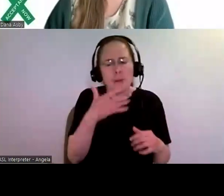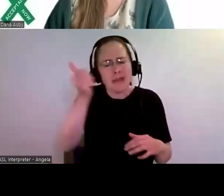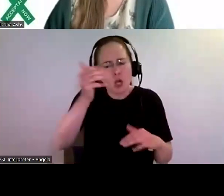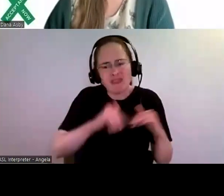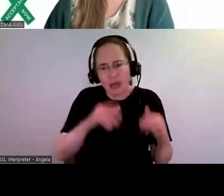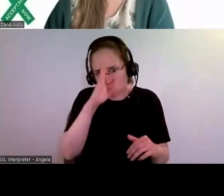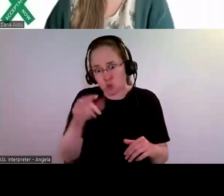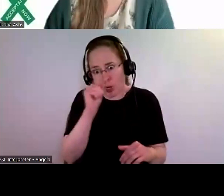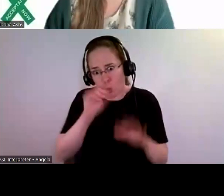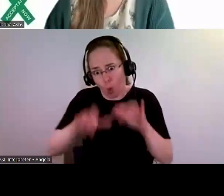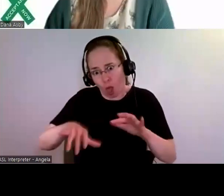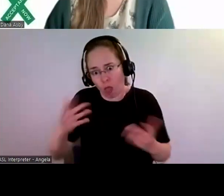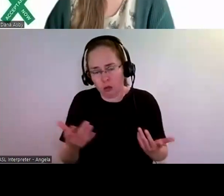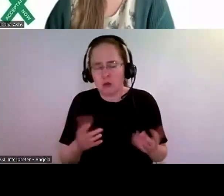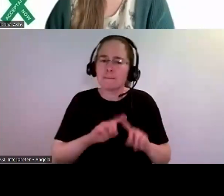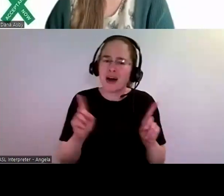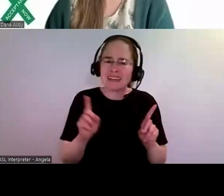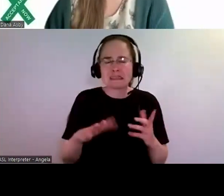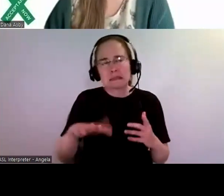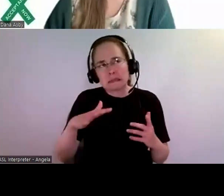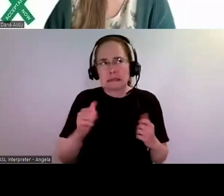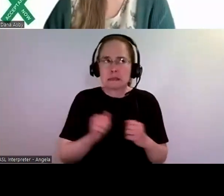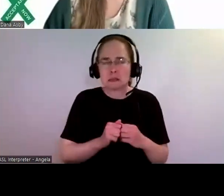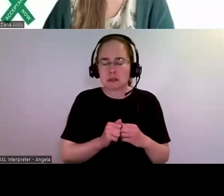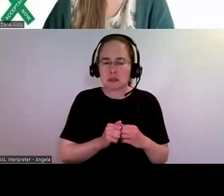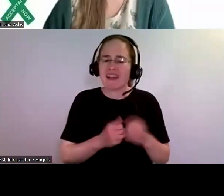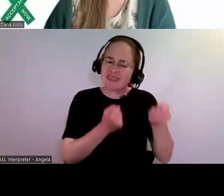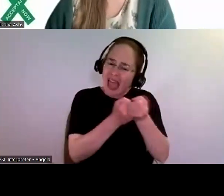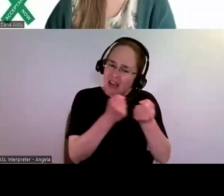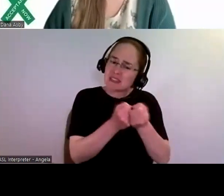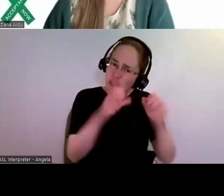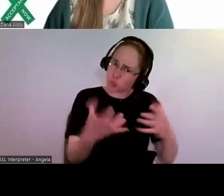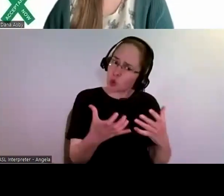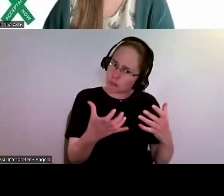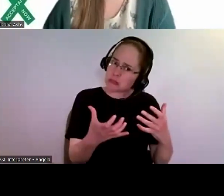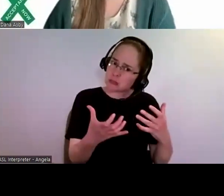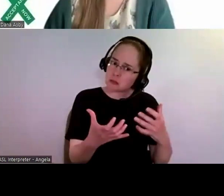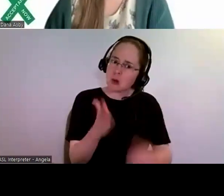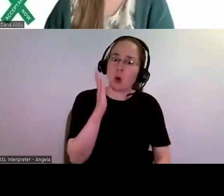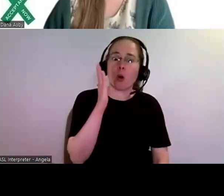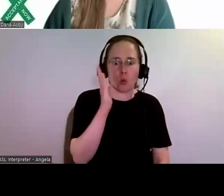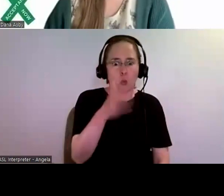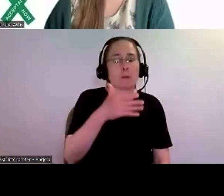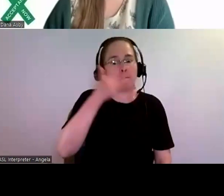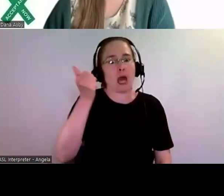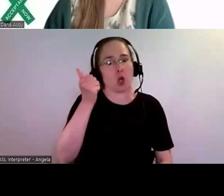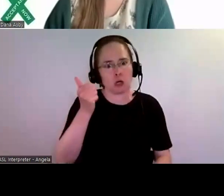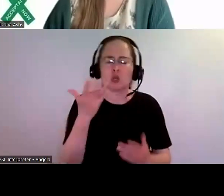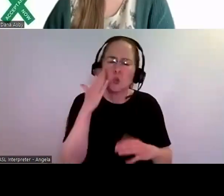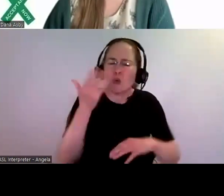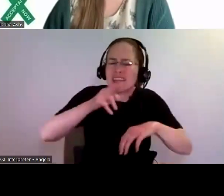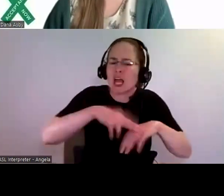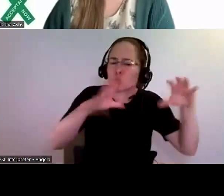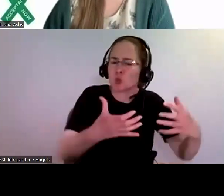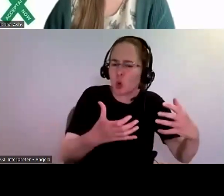a straight Google. But even then, the advocacy groups are always going to trump. These national, all of